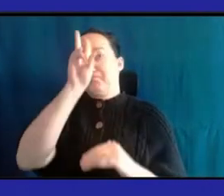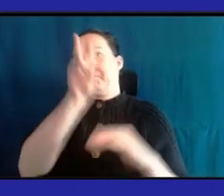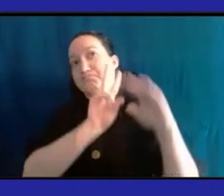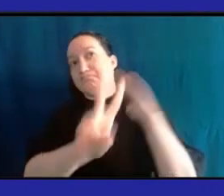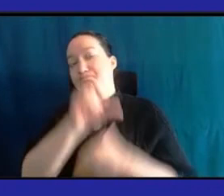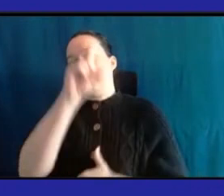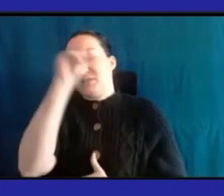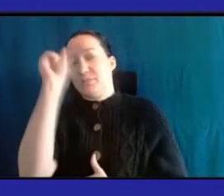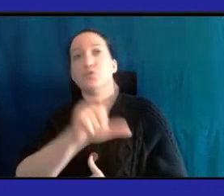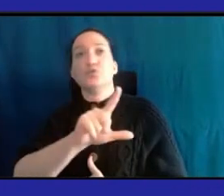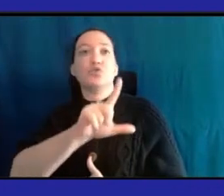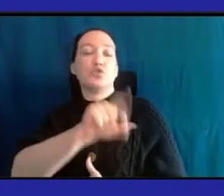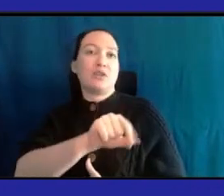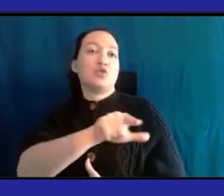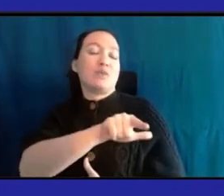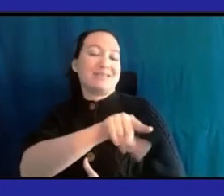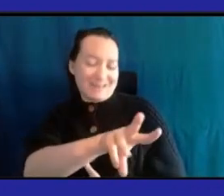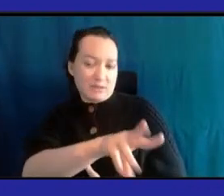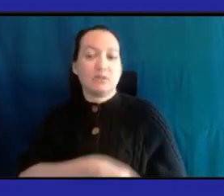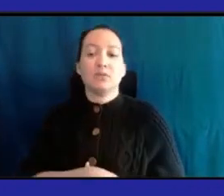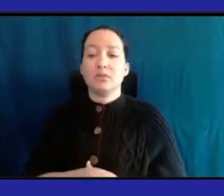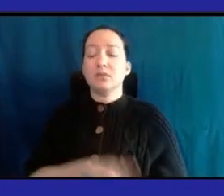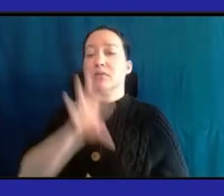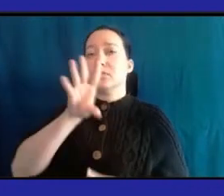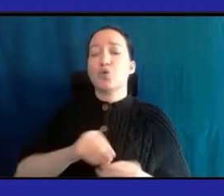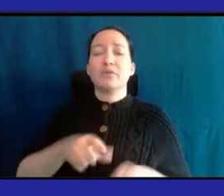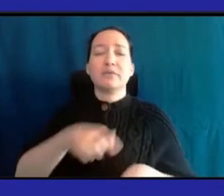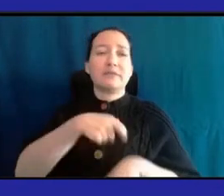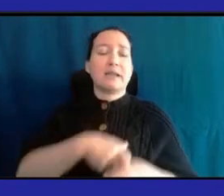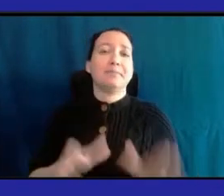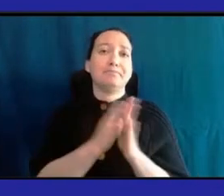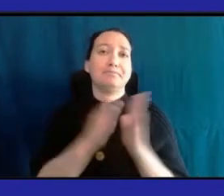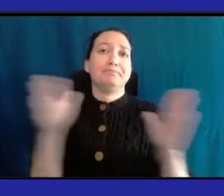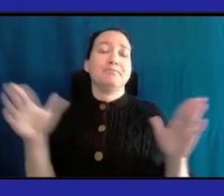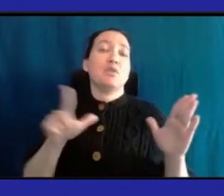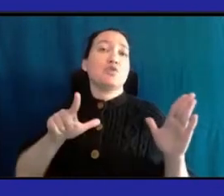of 2026 for a total duration of 24 months.